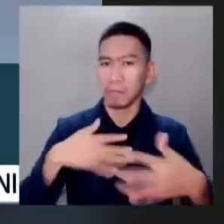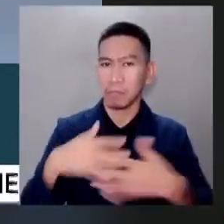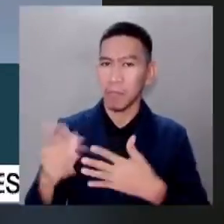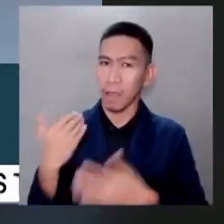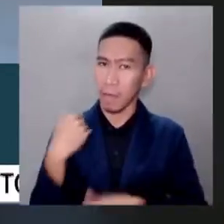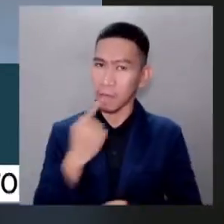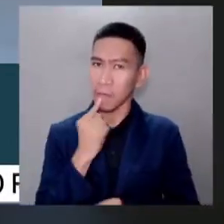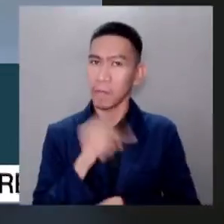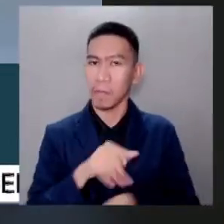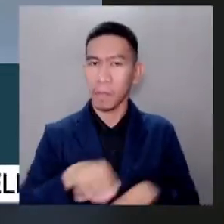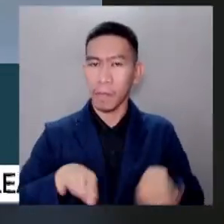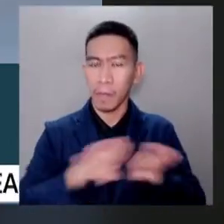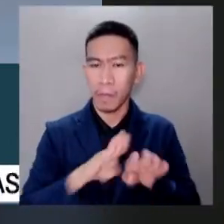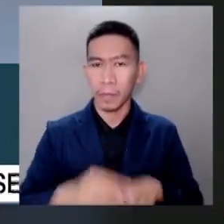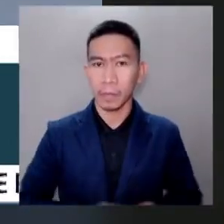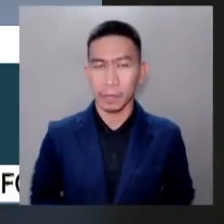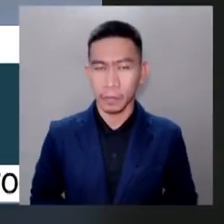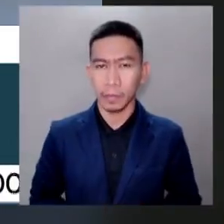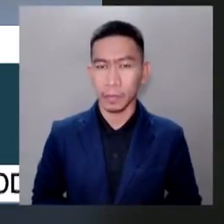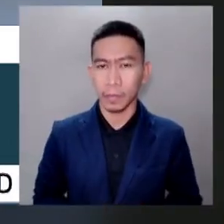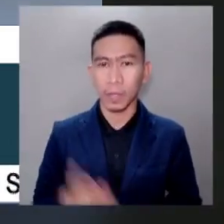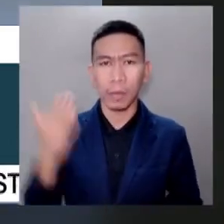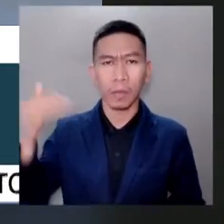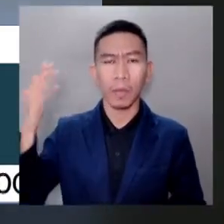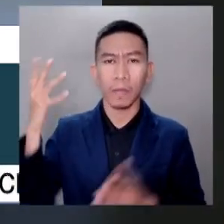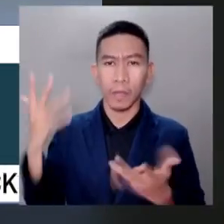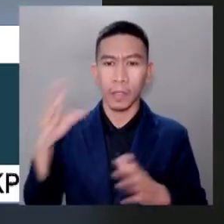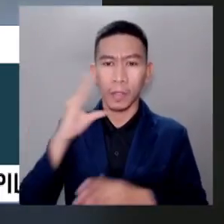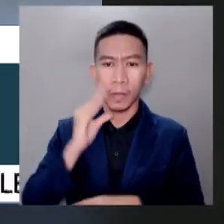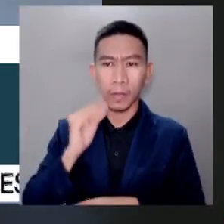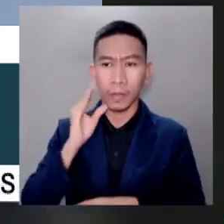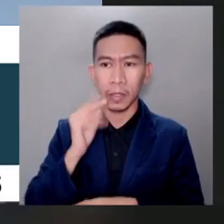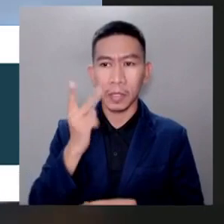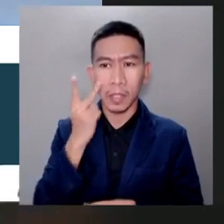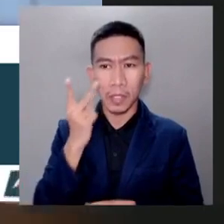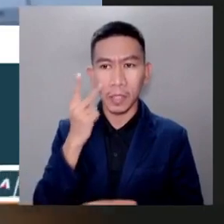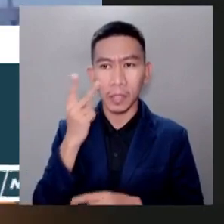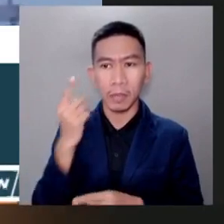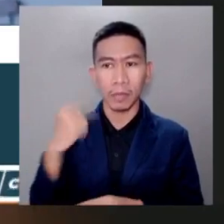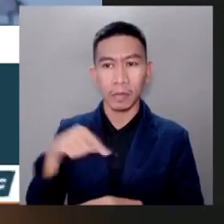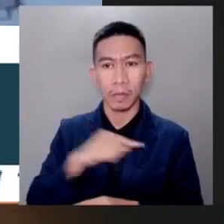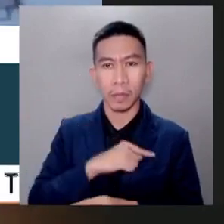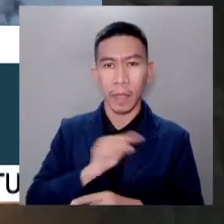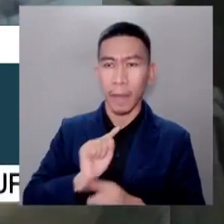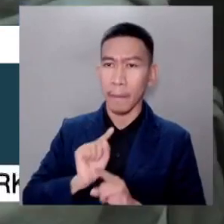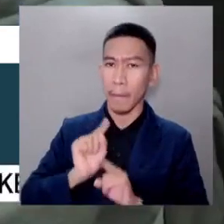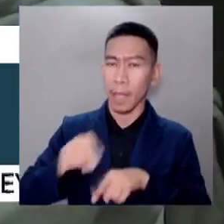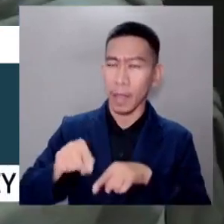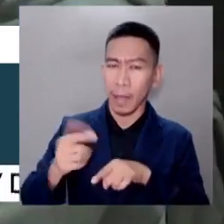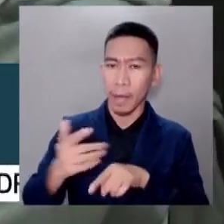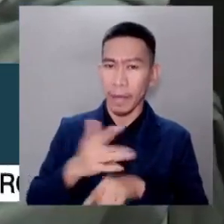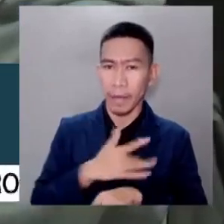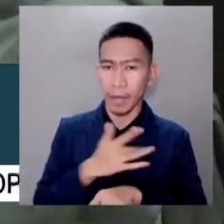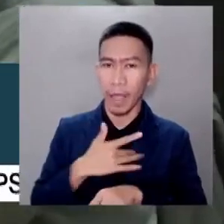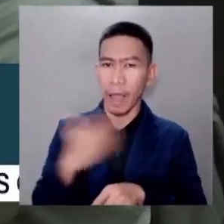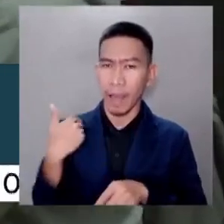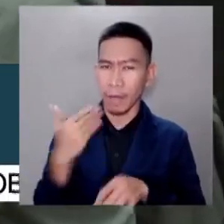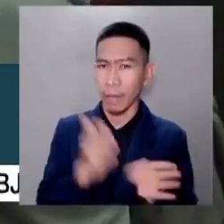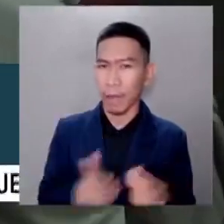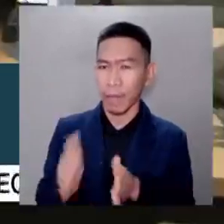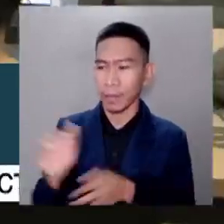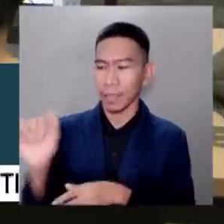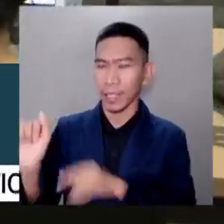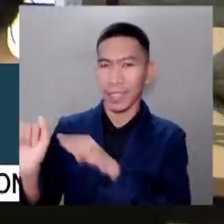We've gone through this before. I think you've seen the way we've reacted to it. We have plans A through Z. It's